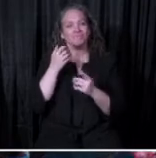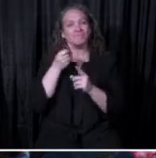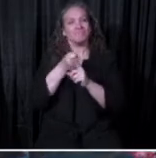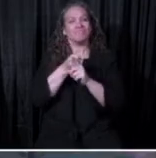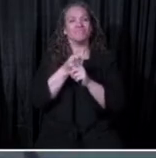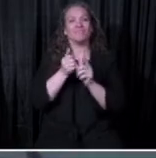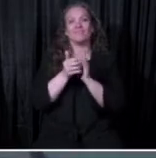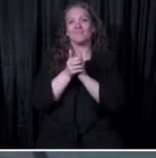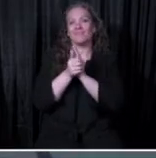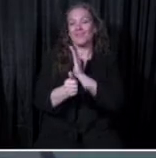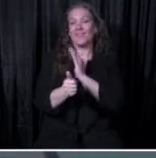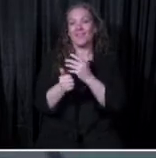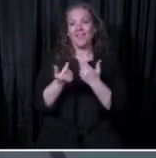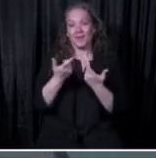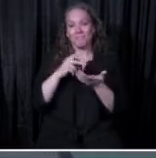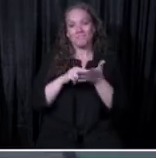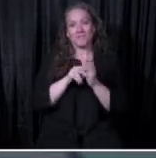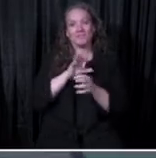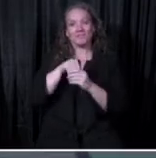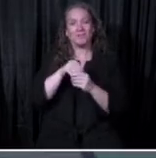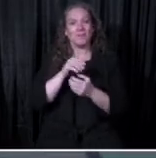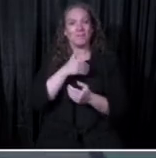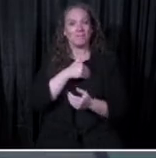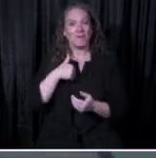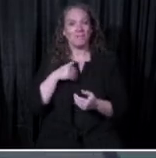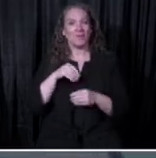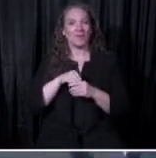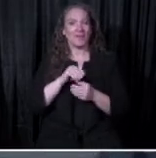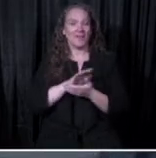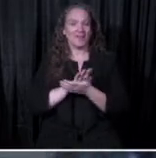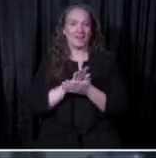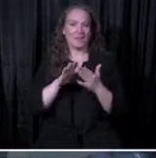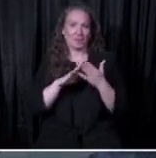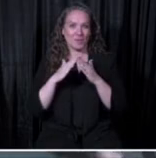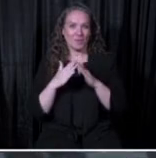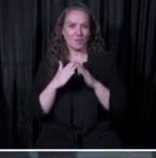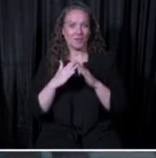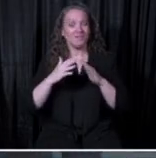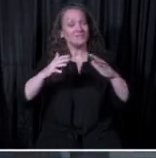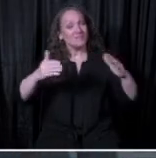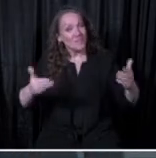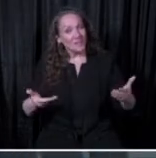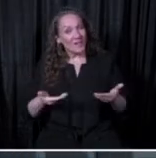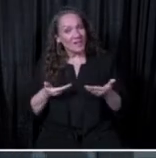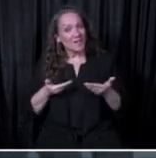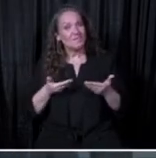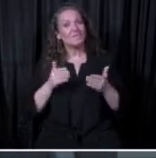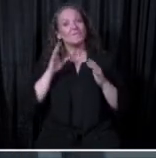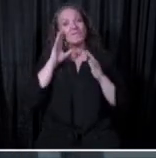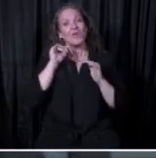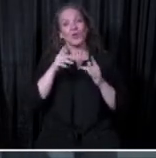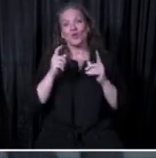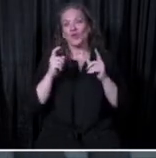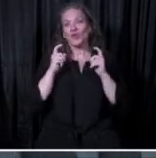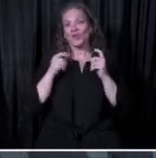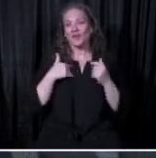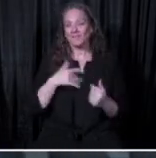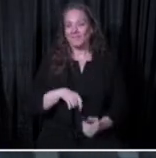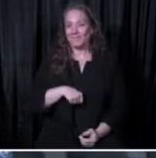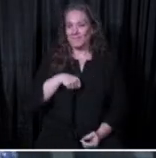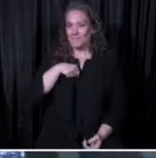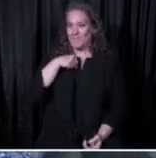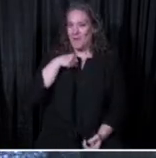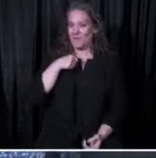the academic community. We welcome you, and we hope that your hood brings you great pride. We are